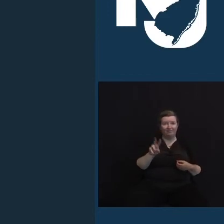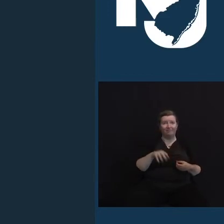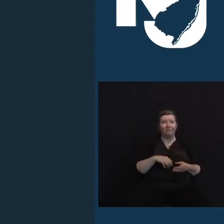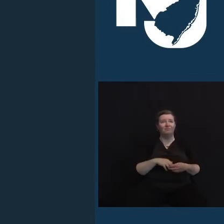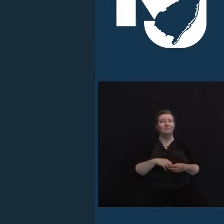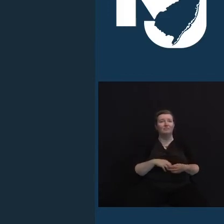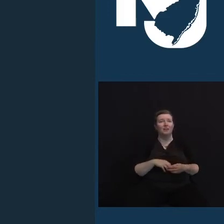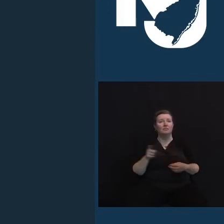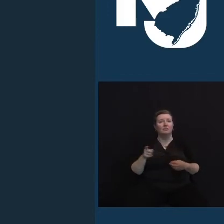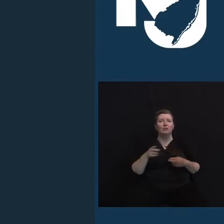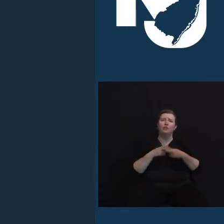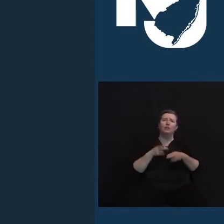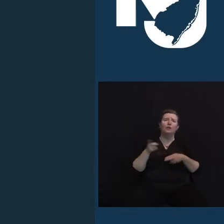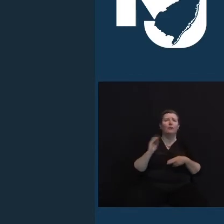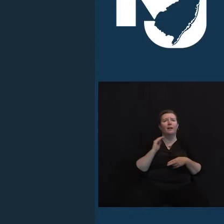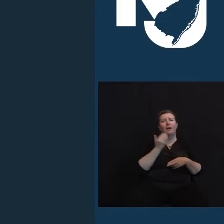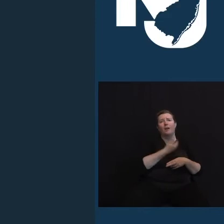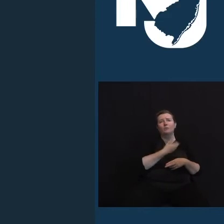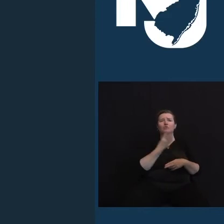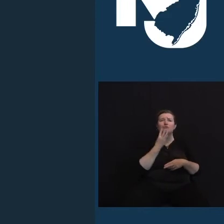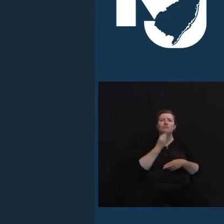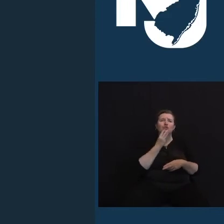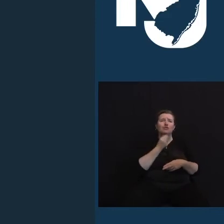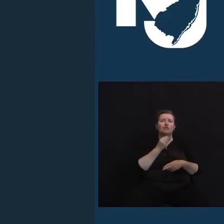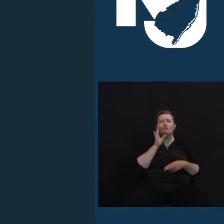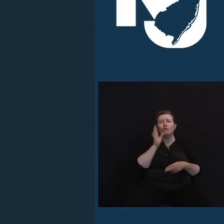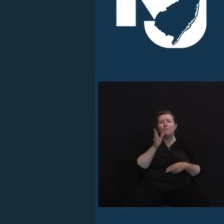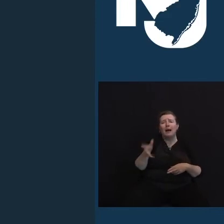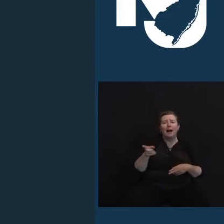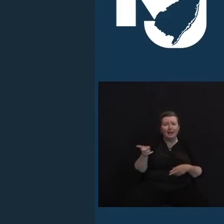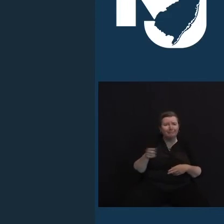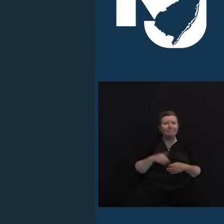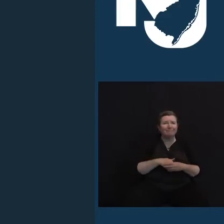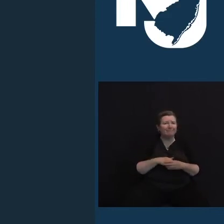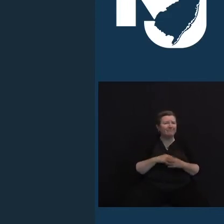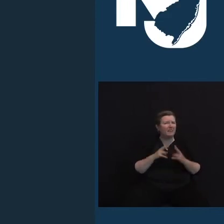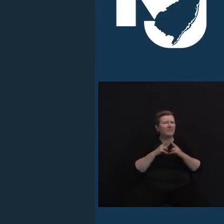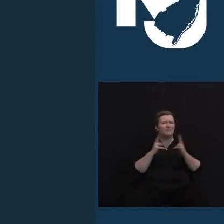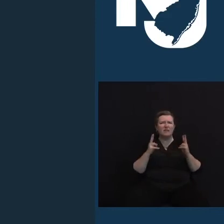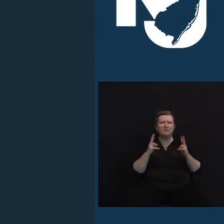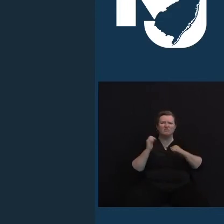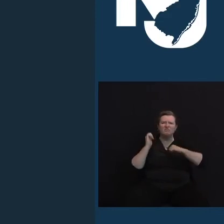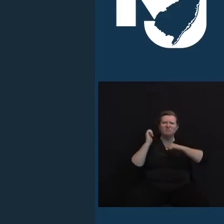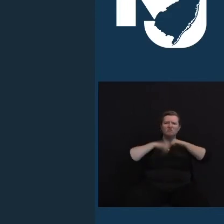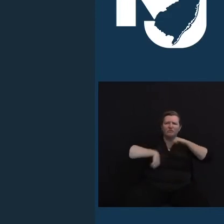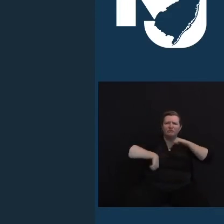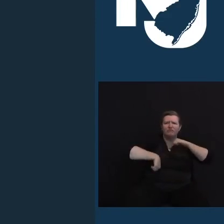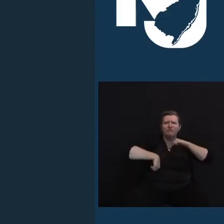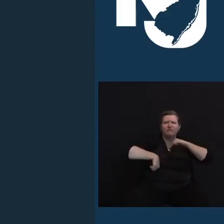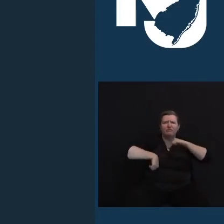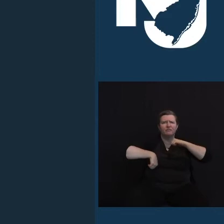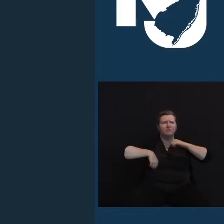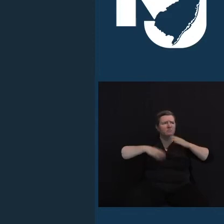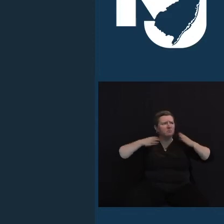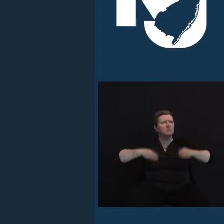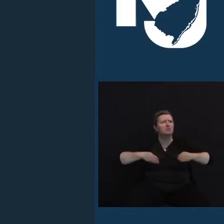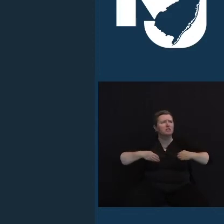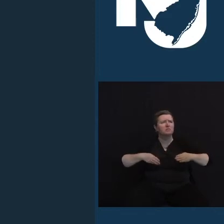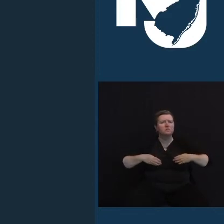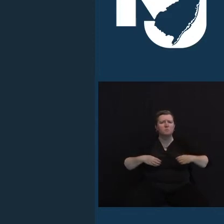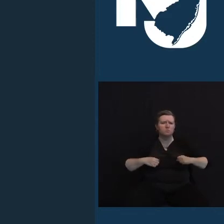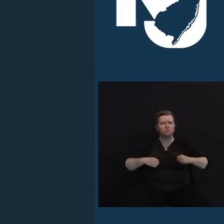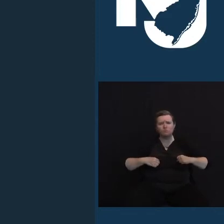grandmother. She has proven herself as a strong advocate, an equally tough adversary, depending on which side of the aisle or which side of an issue